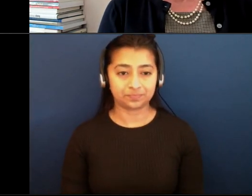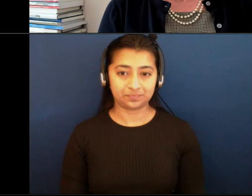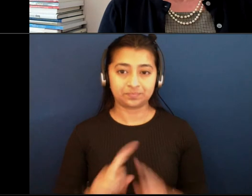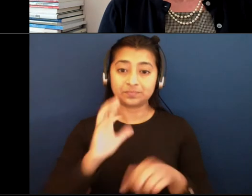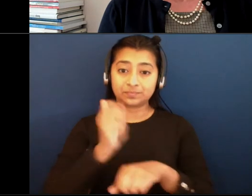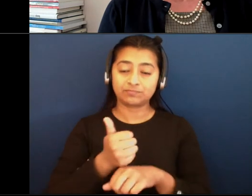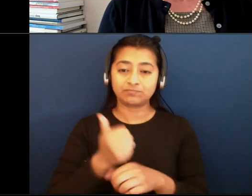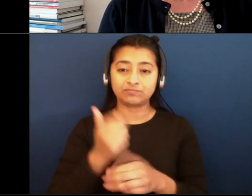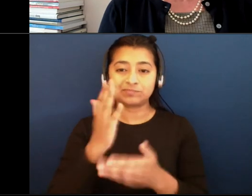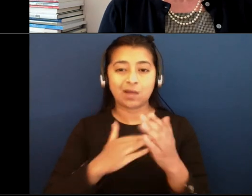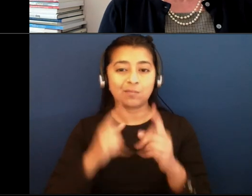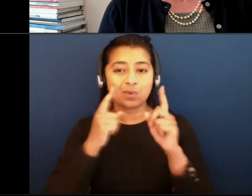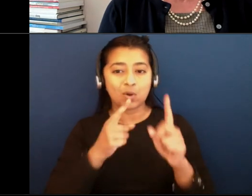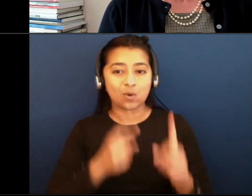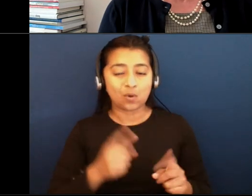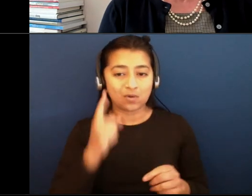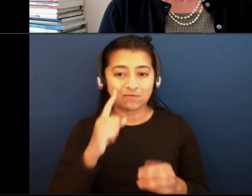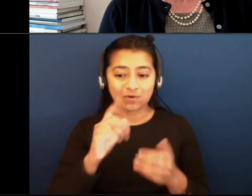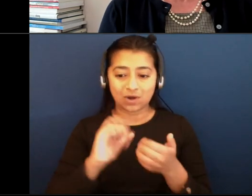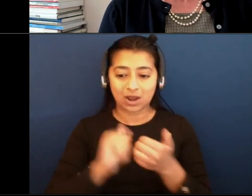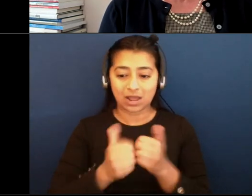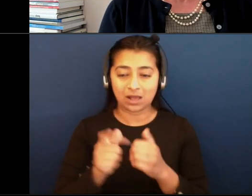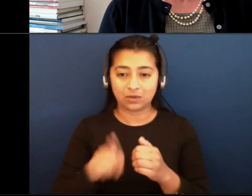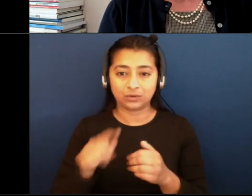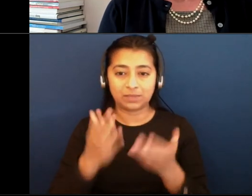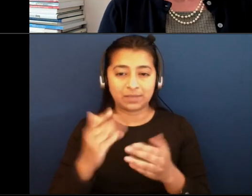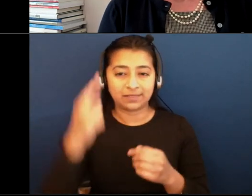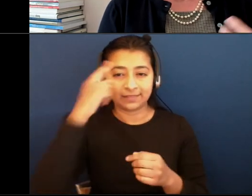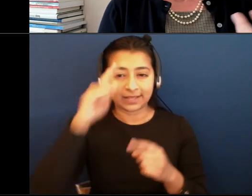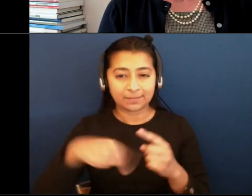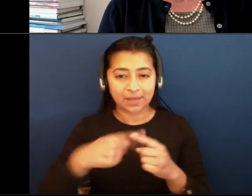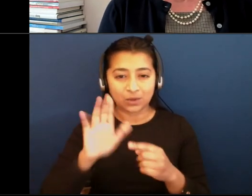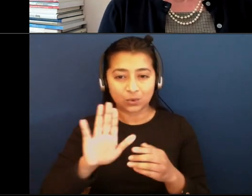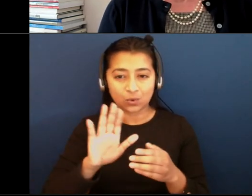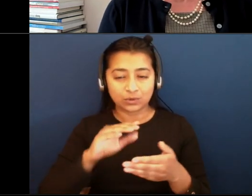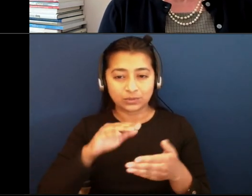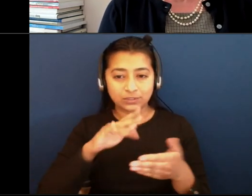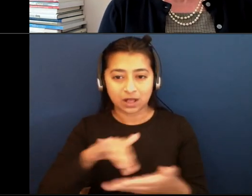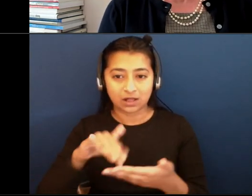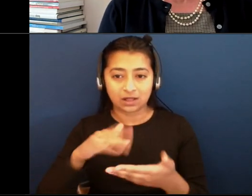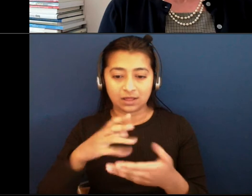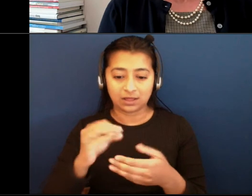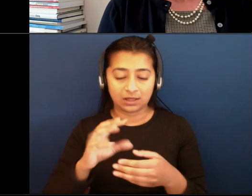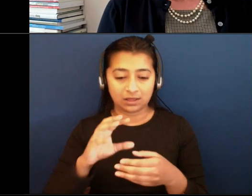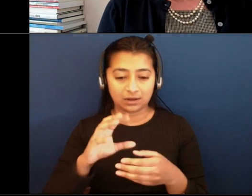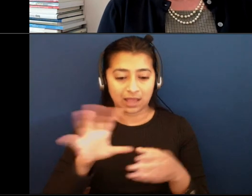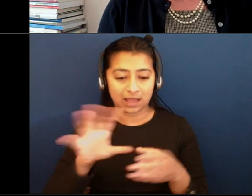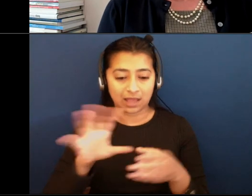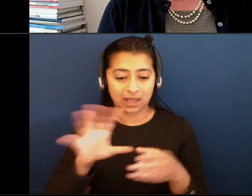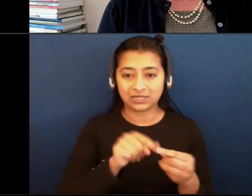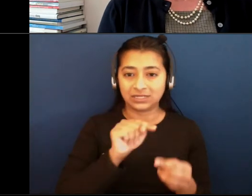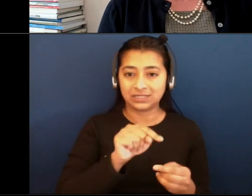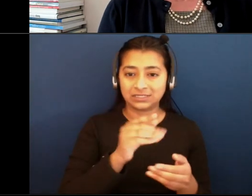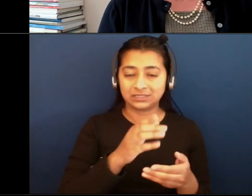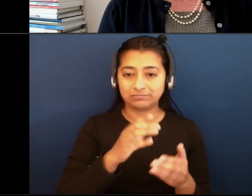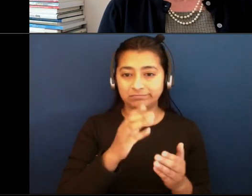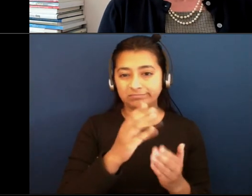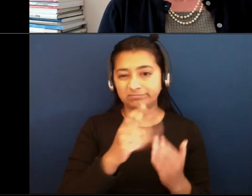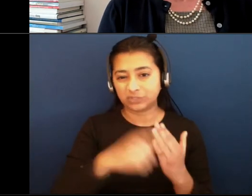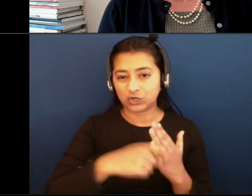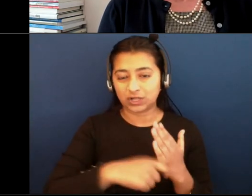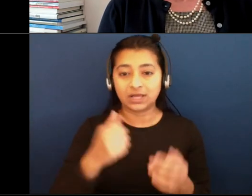for how people might think of their scholarship and put it into this section. And I think to have a